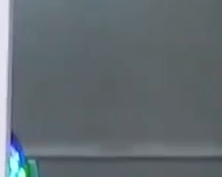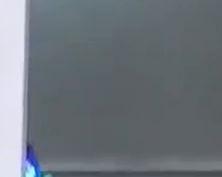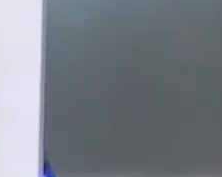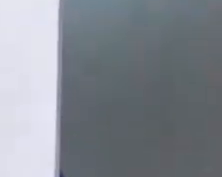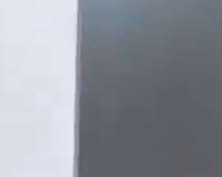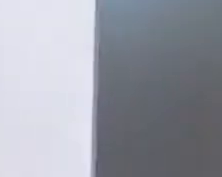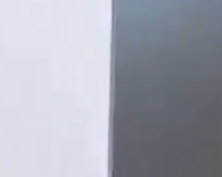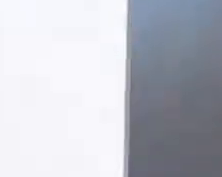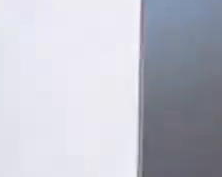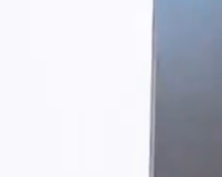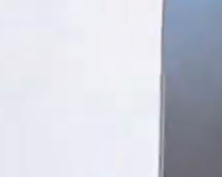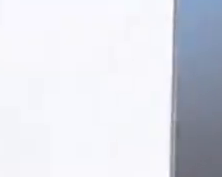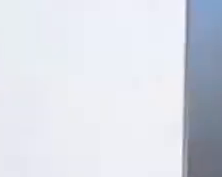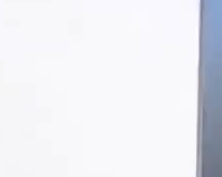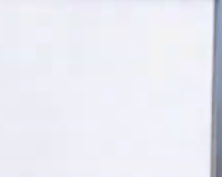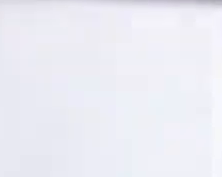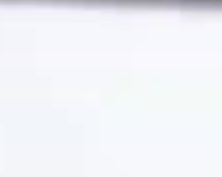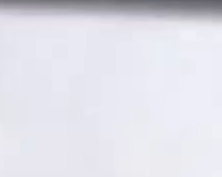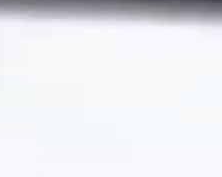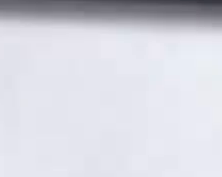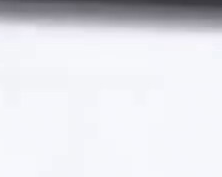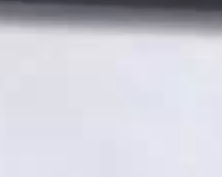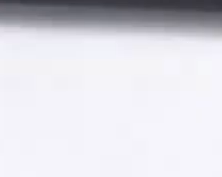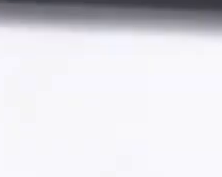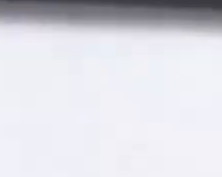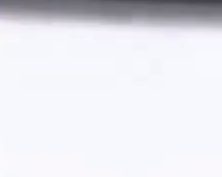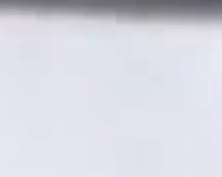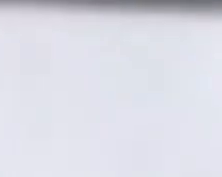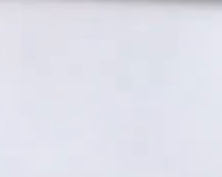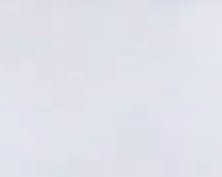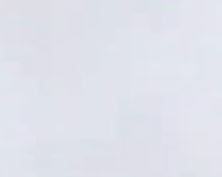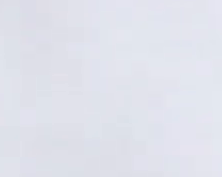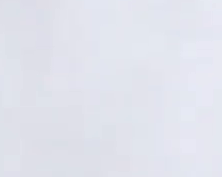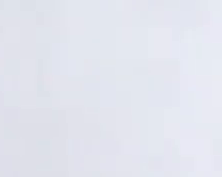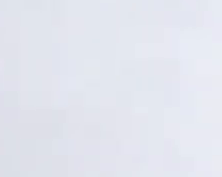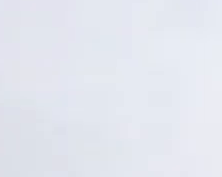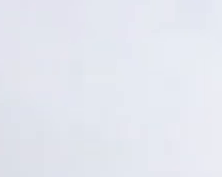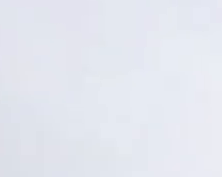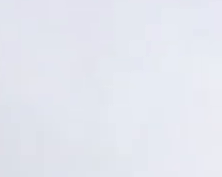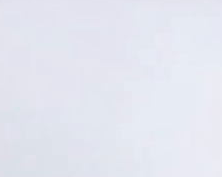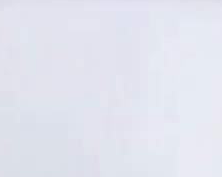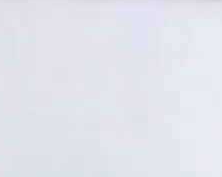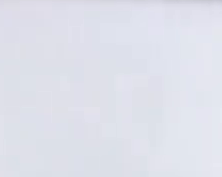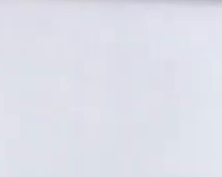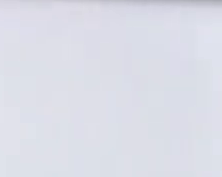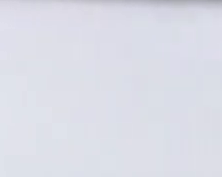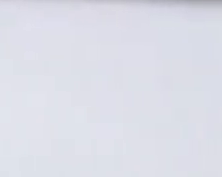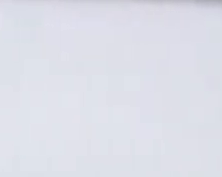better think intensity. Cause it's in a ring like it's crazy, you're be kidding me. Oh,